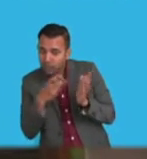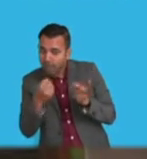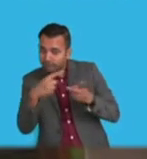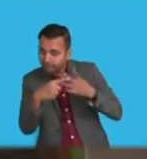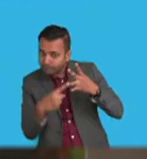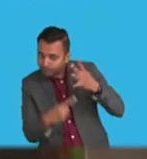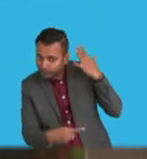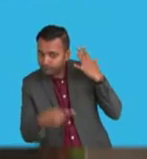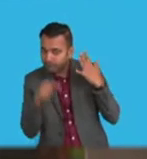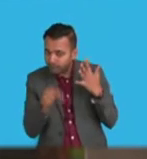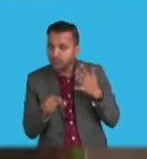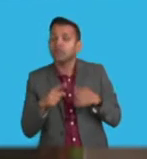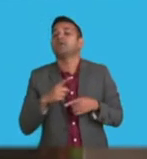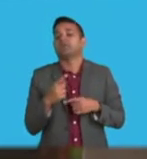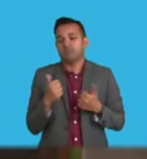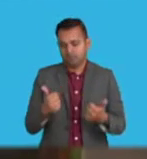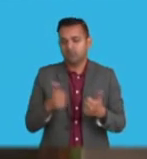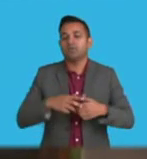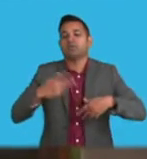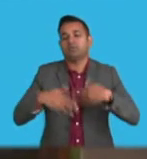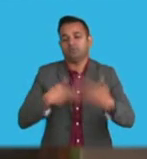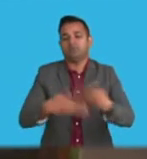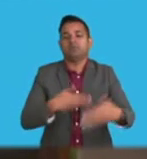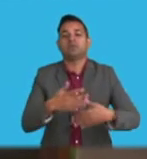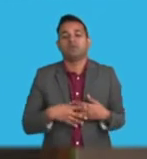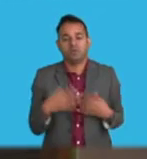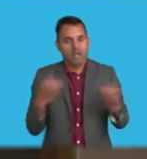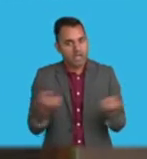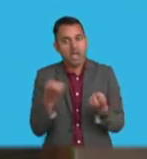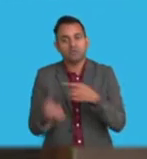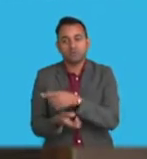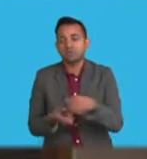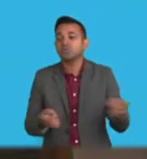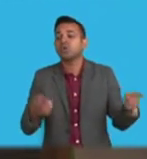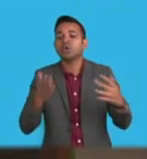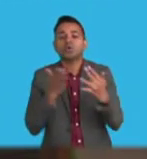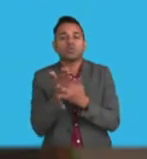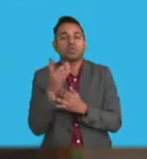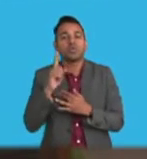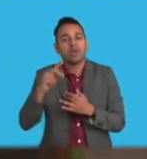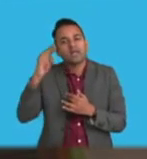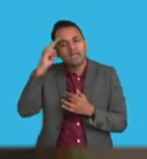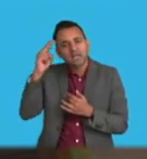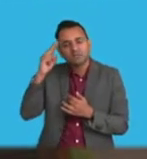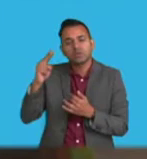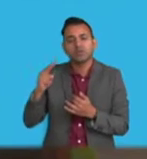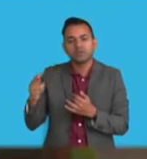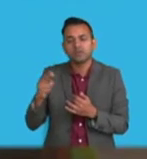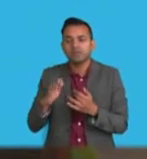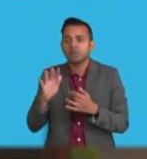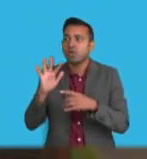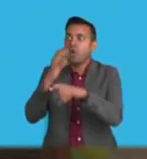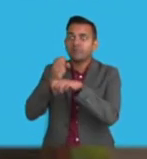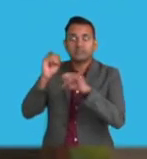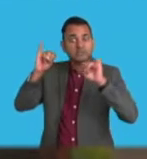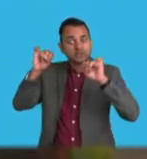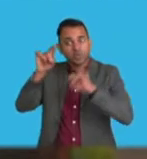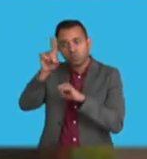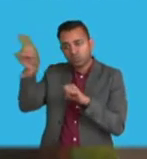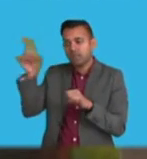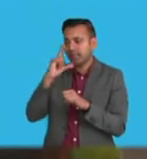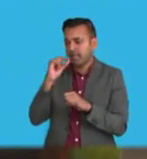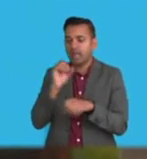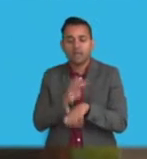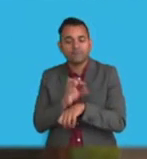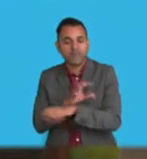all members of the public to come through the National Employment Center for any overseas related employment issues so that we can advise them accordingly.